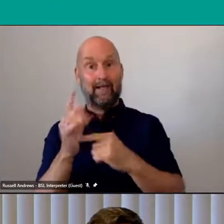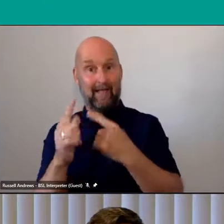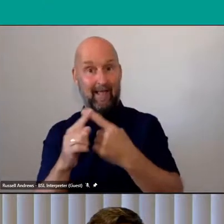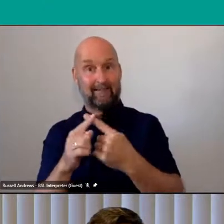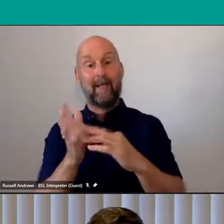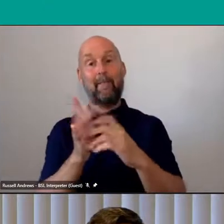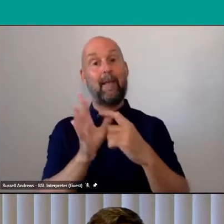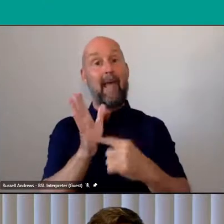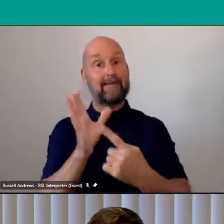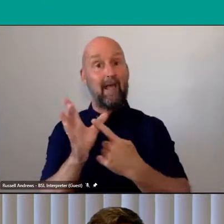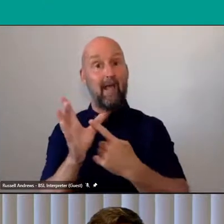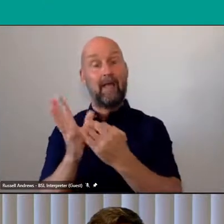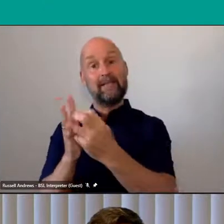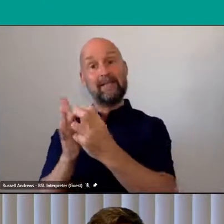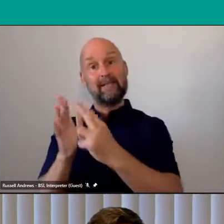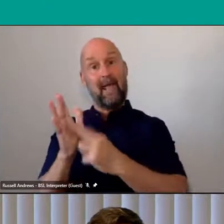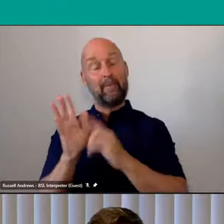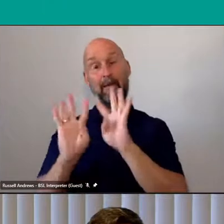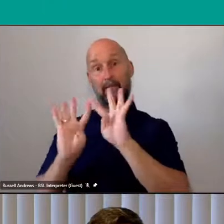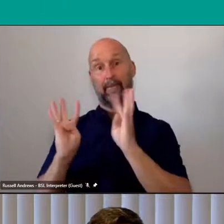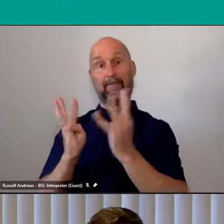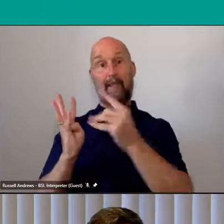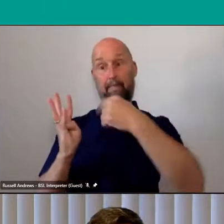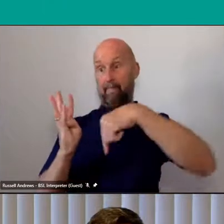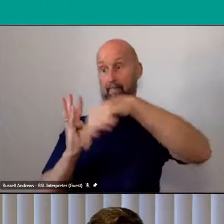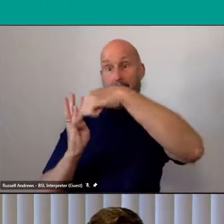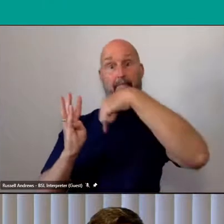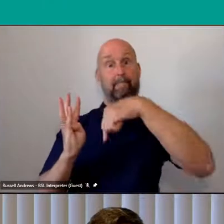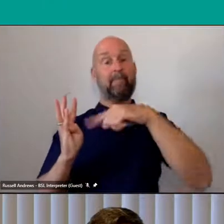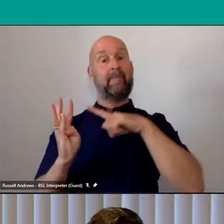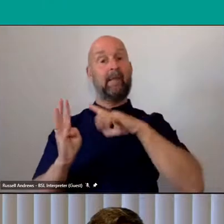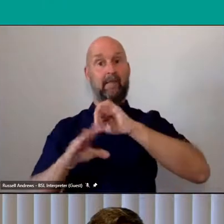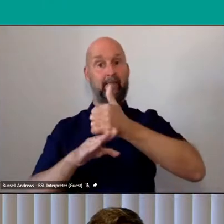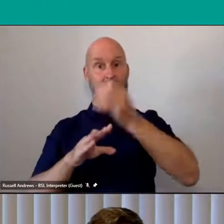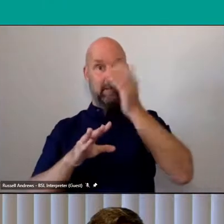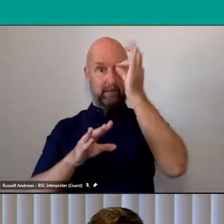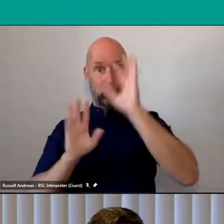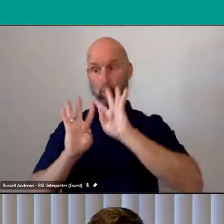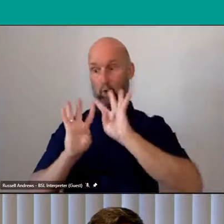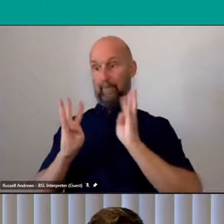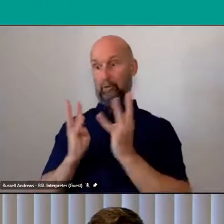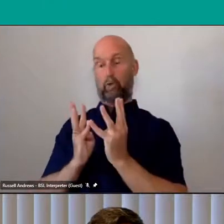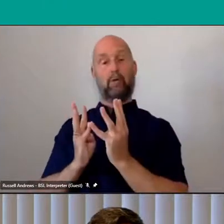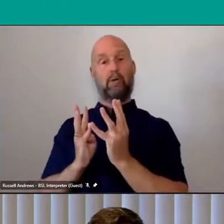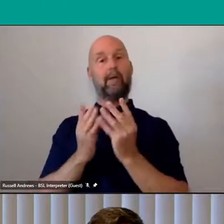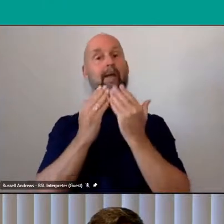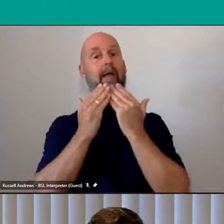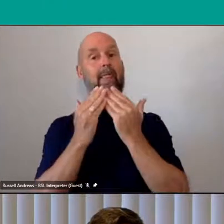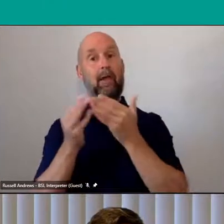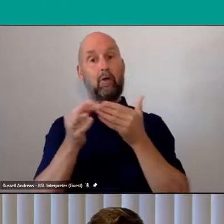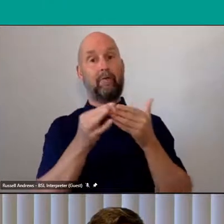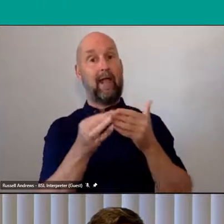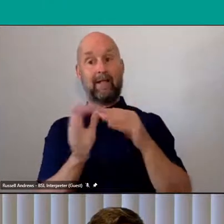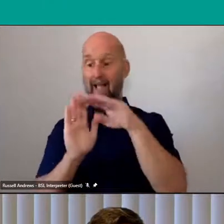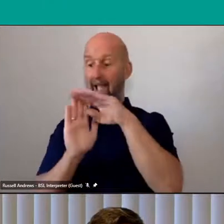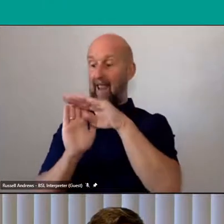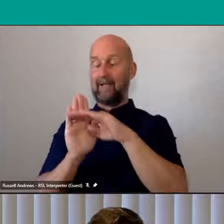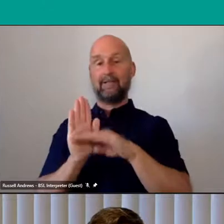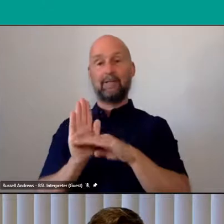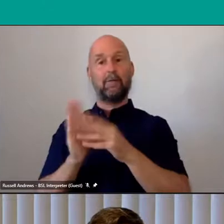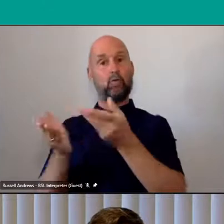Miatta, to Simon, to the whole team that have formed this commission for us. Thank you for the guidance you're going to, you know, you've given us in